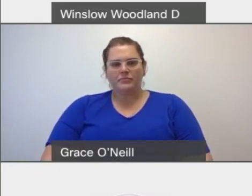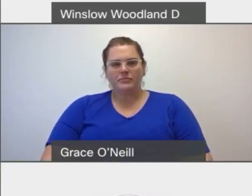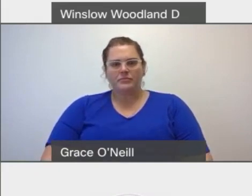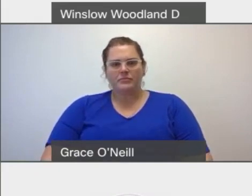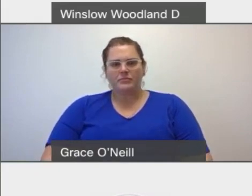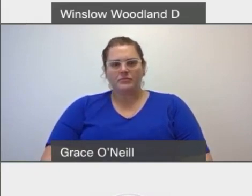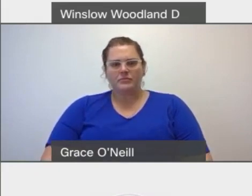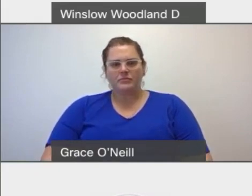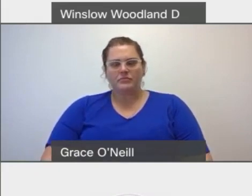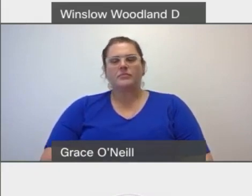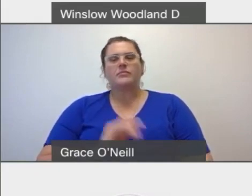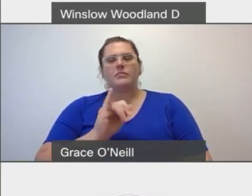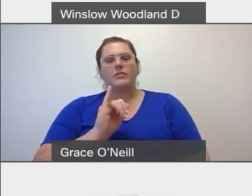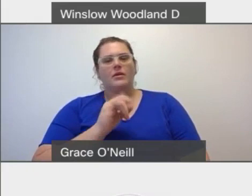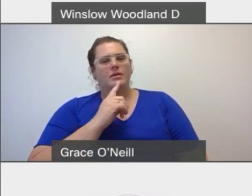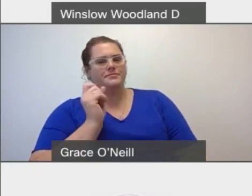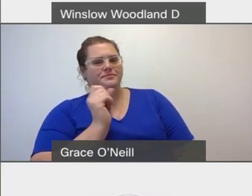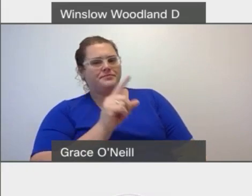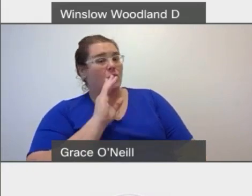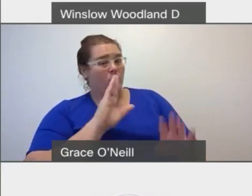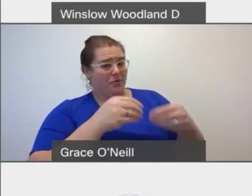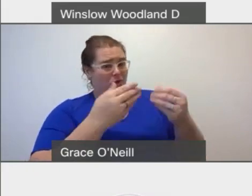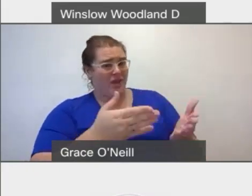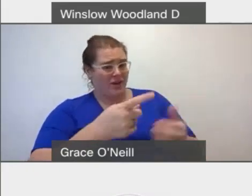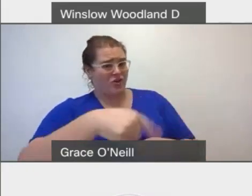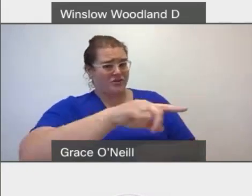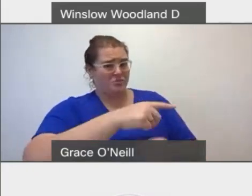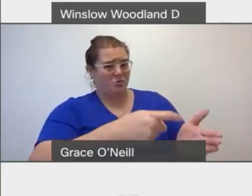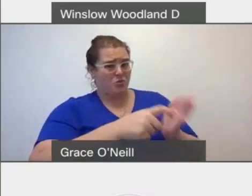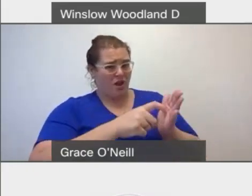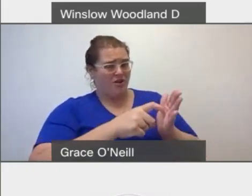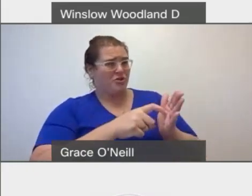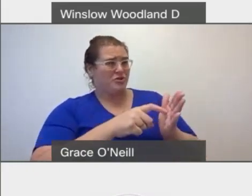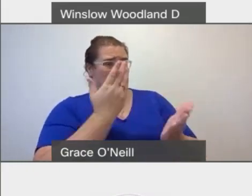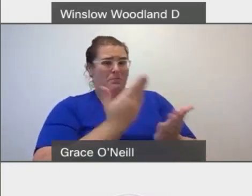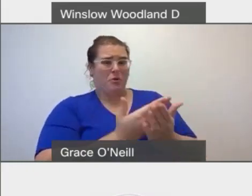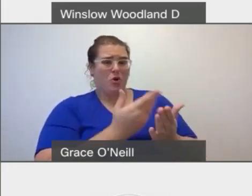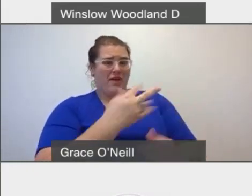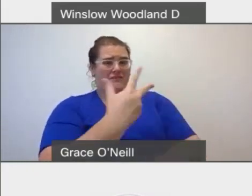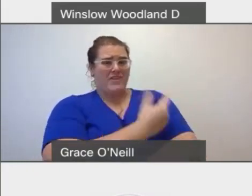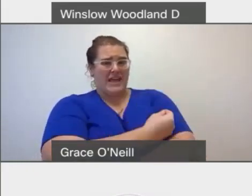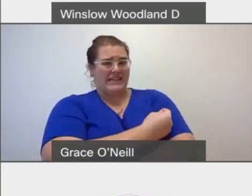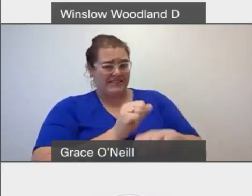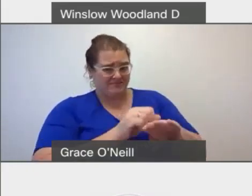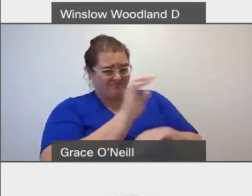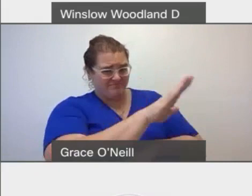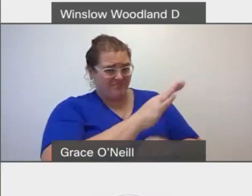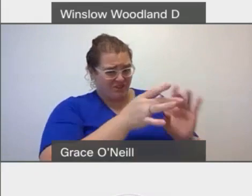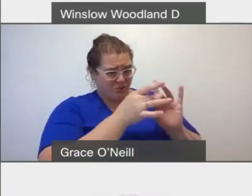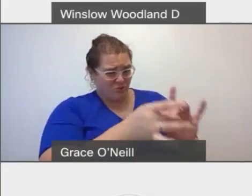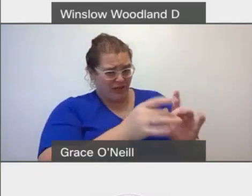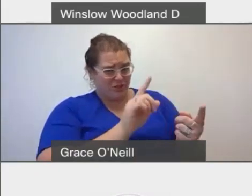So will providers be required to submit proof of vaccination of employees as it relates to monitoring from